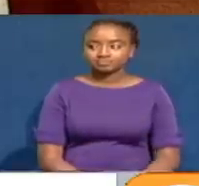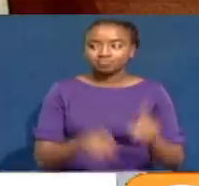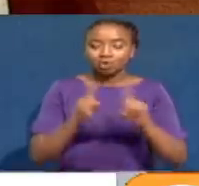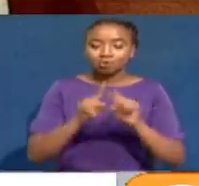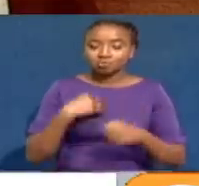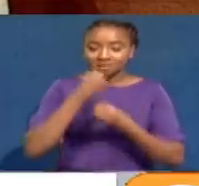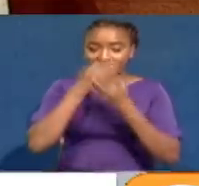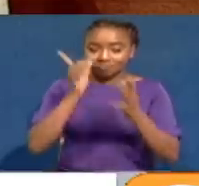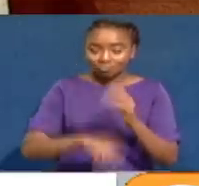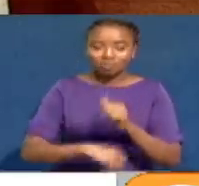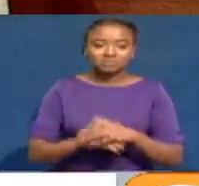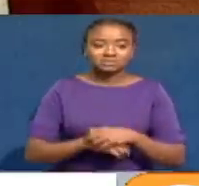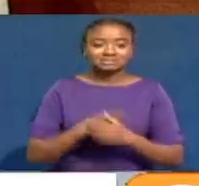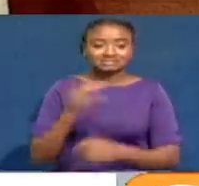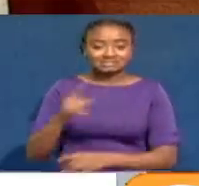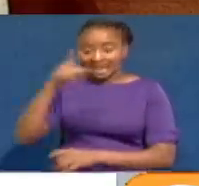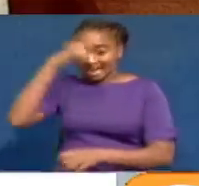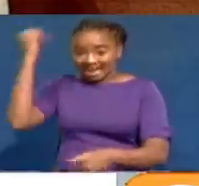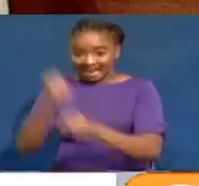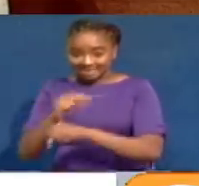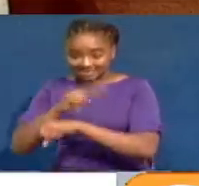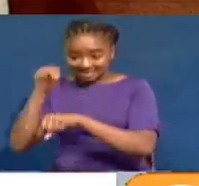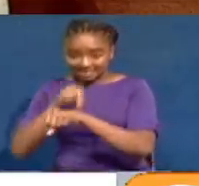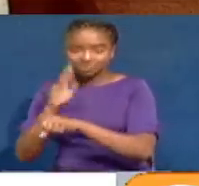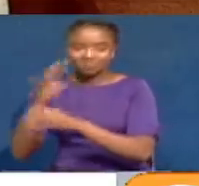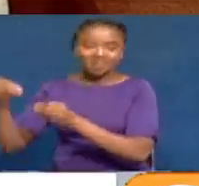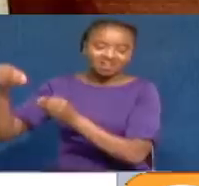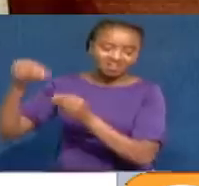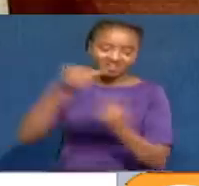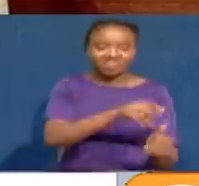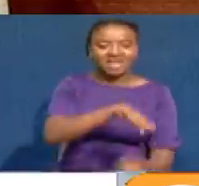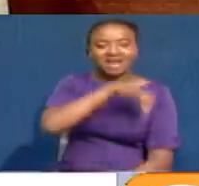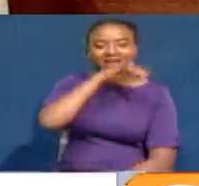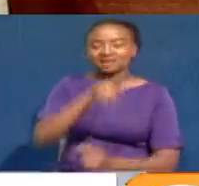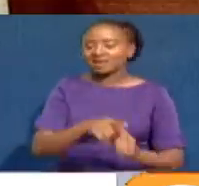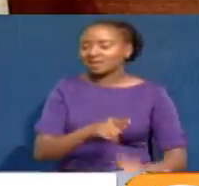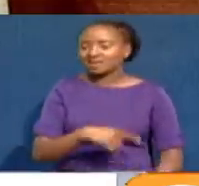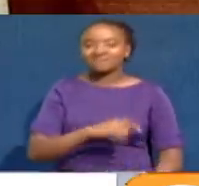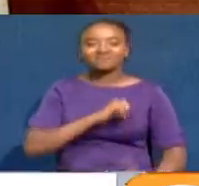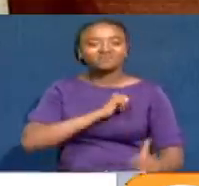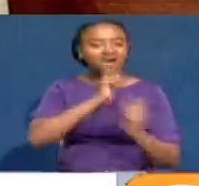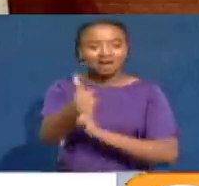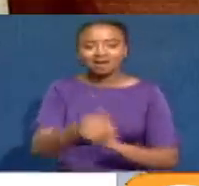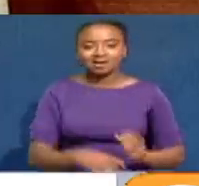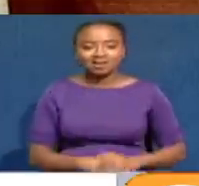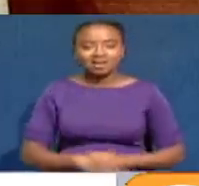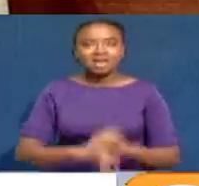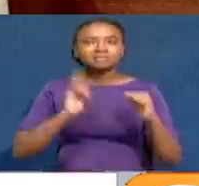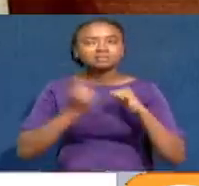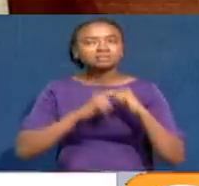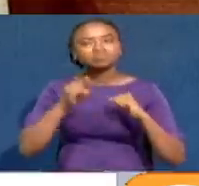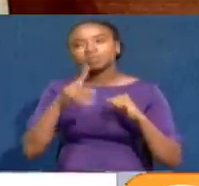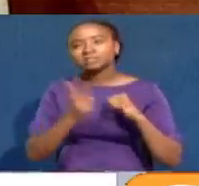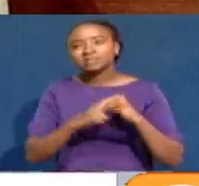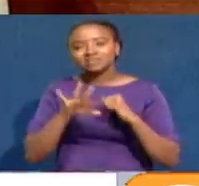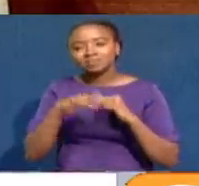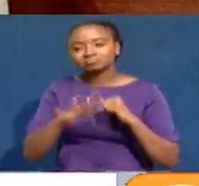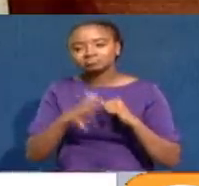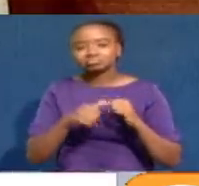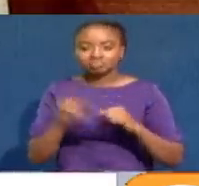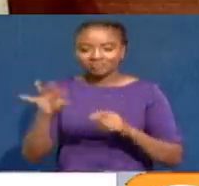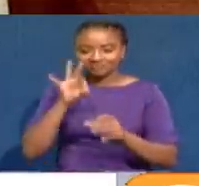going actually to defeat the former Prime Minister with a bigger margin than 2017. He had around 6.7 or thereabout